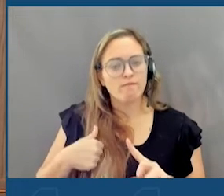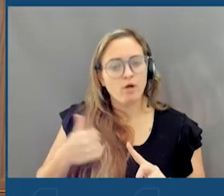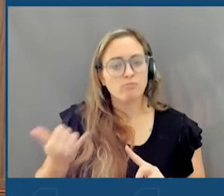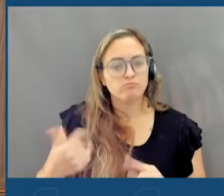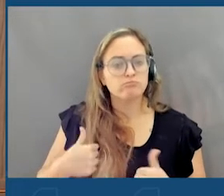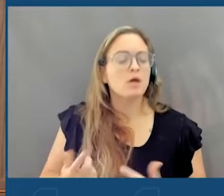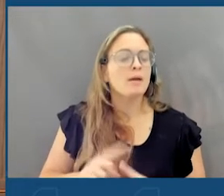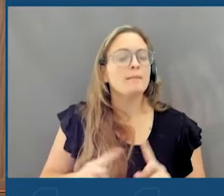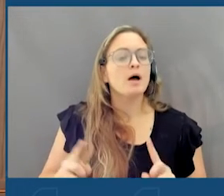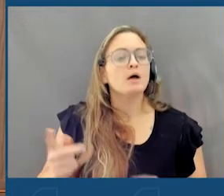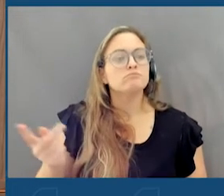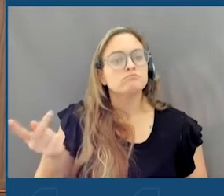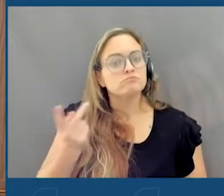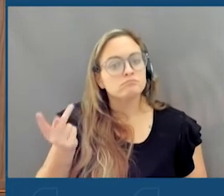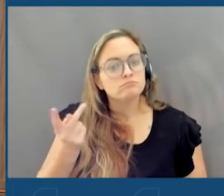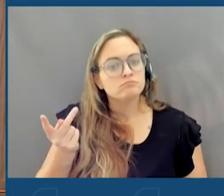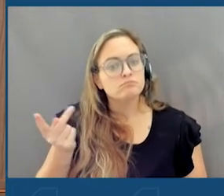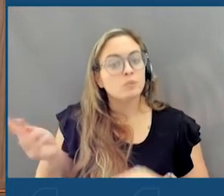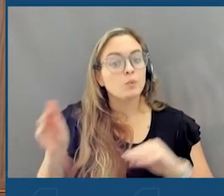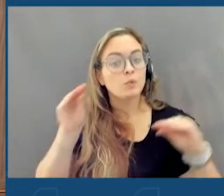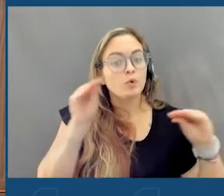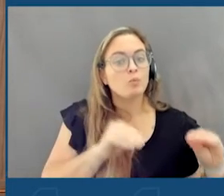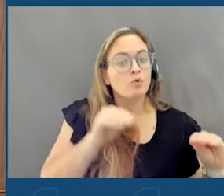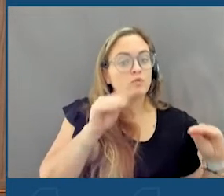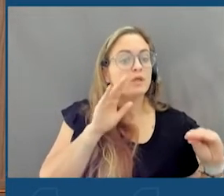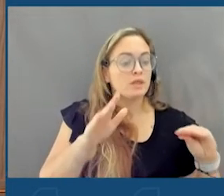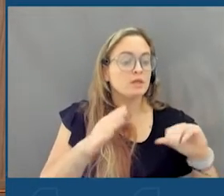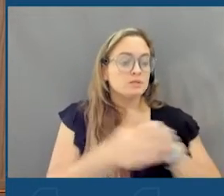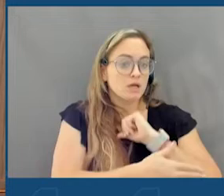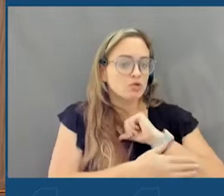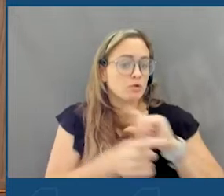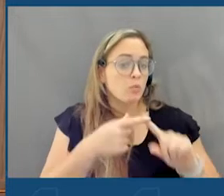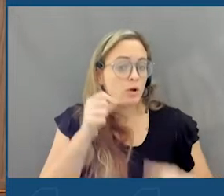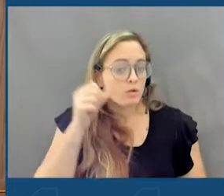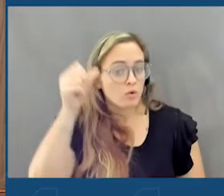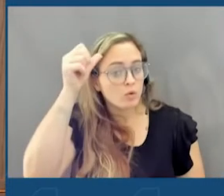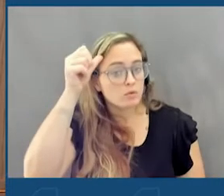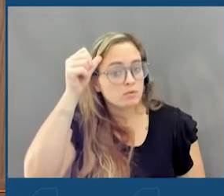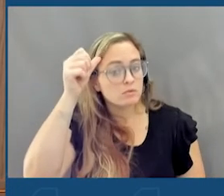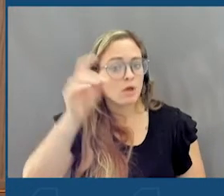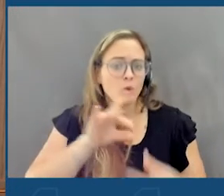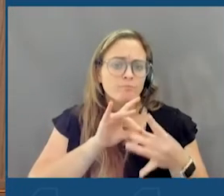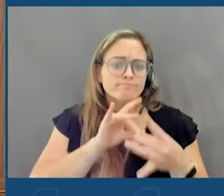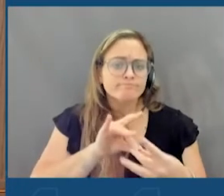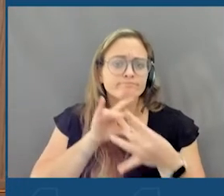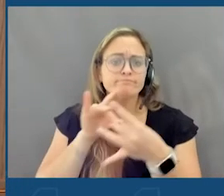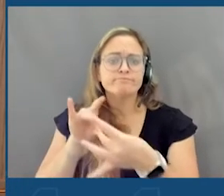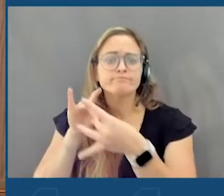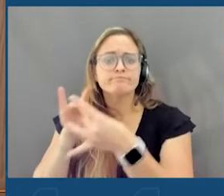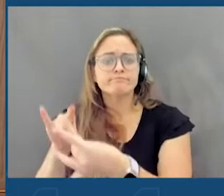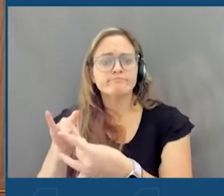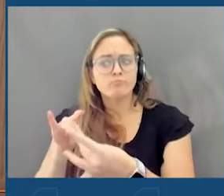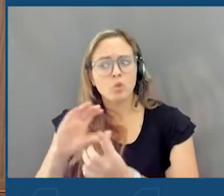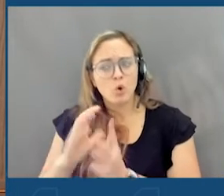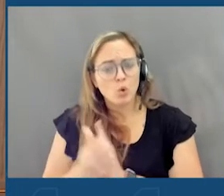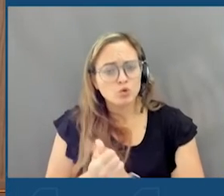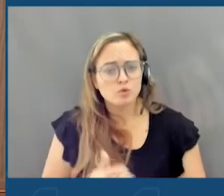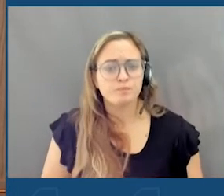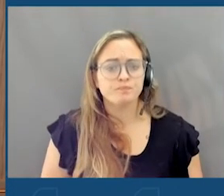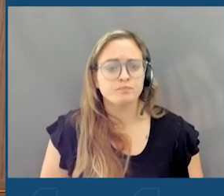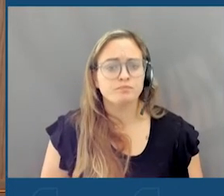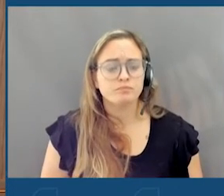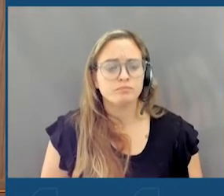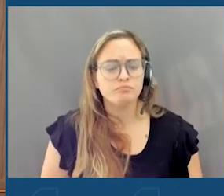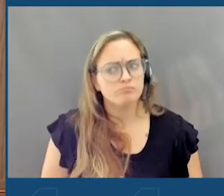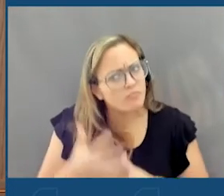both immigrated to this country as adults and are very connected with our culture. So I trusted these